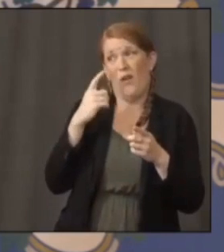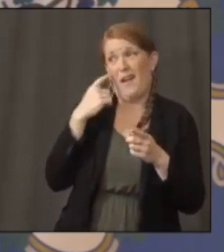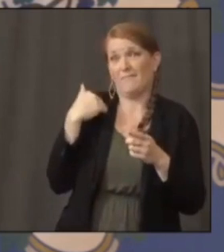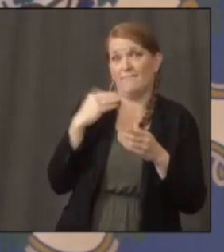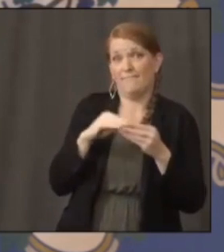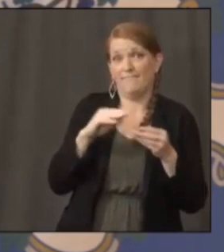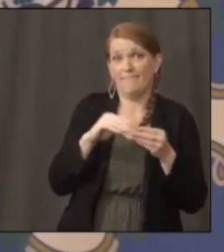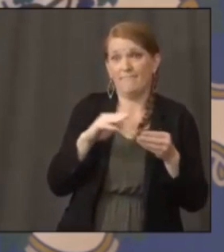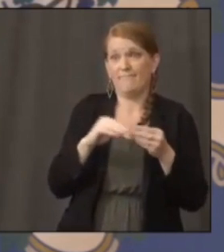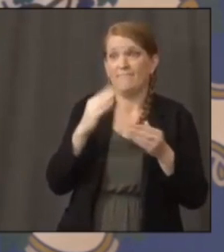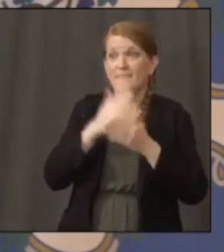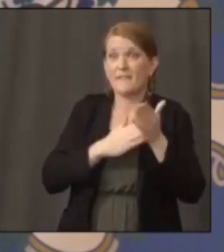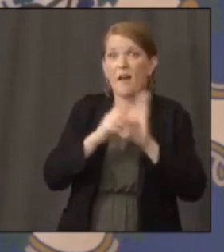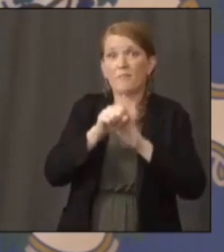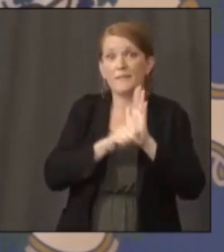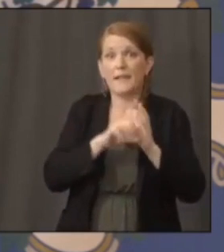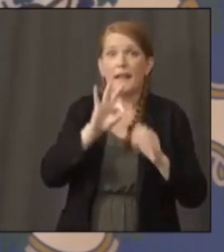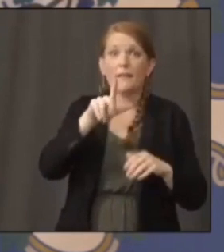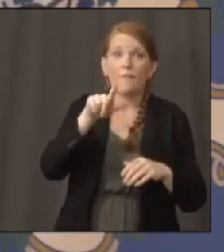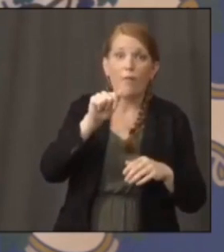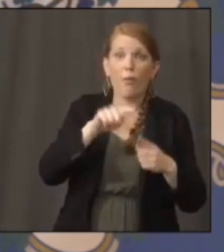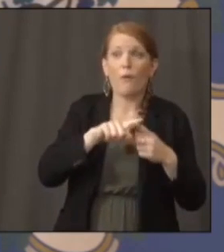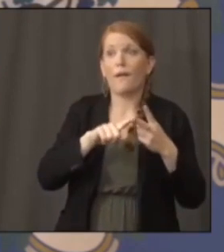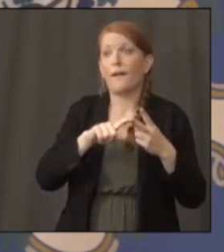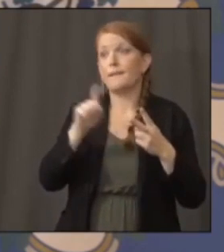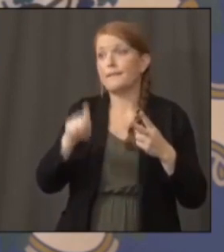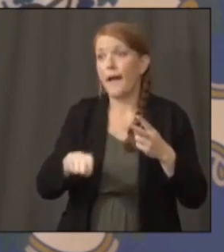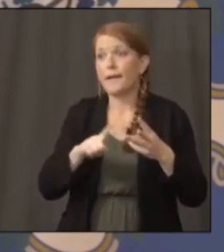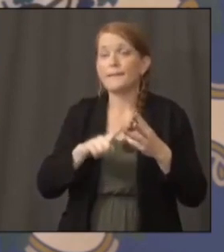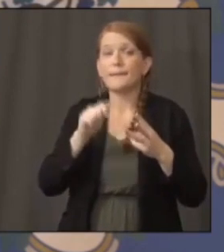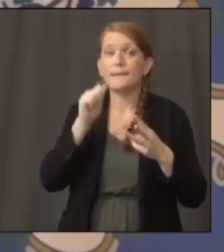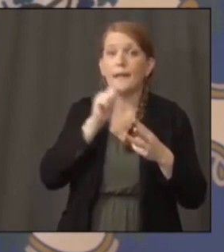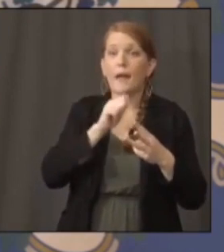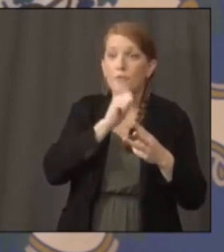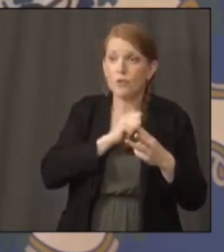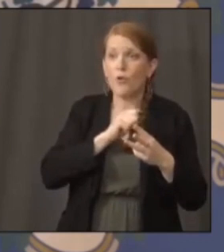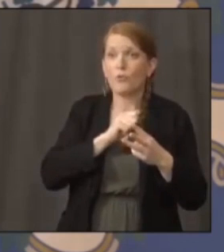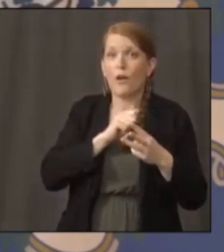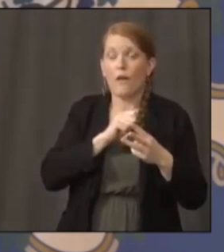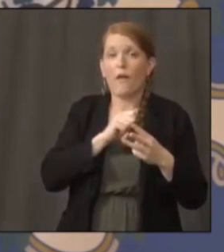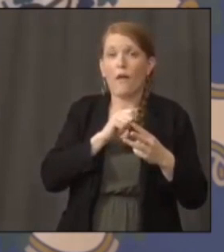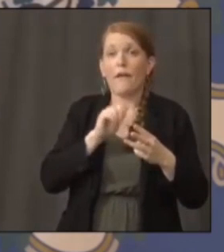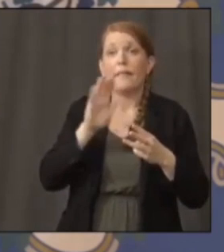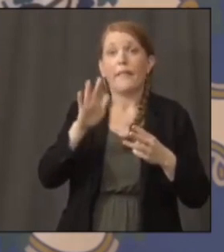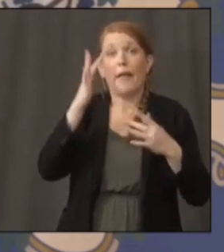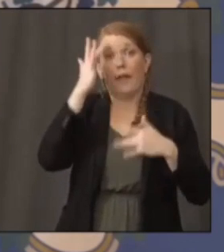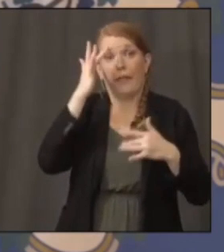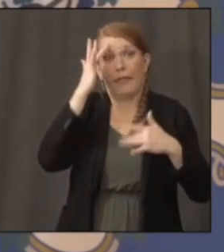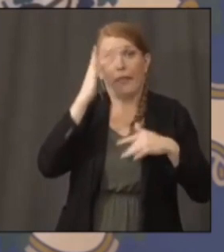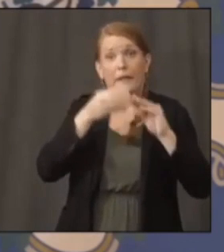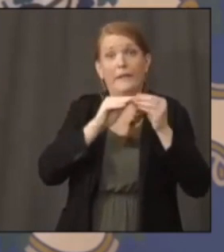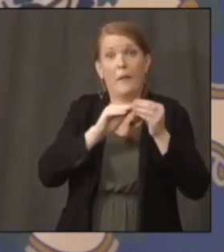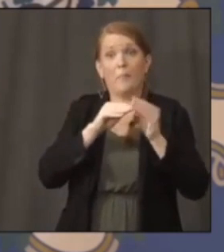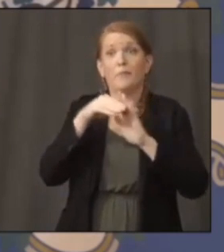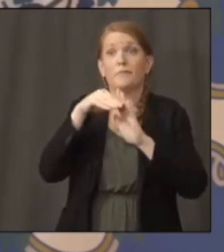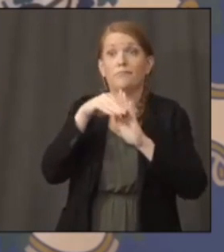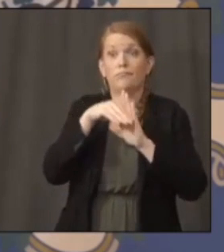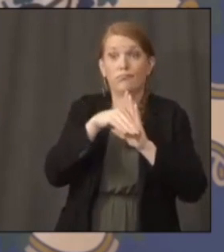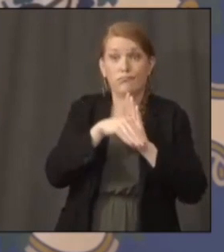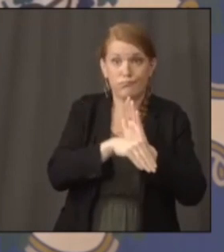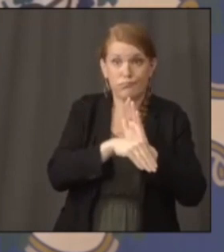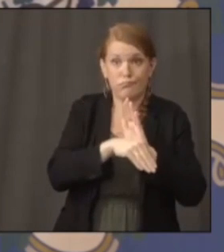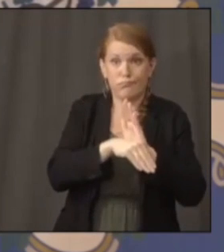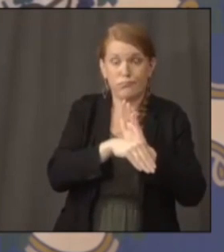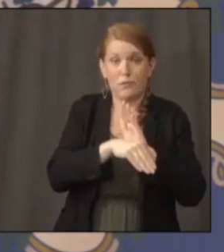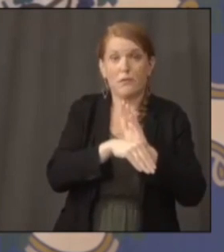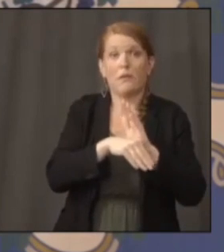Arizona, the infection rate is going down there. They had to reclose their bars, and they did that in mid-June. The places